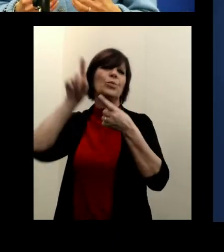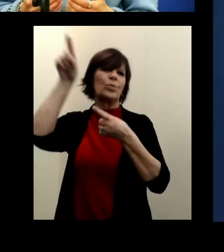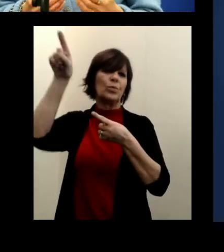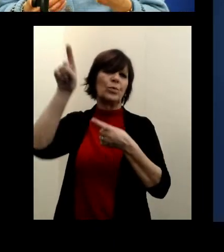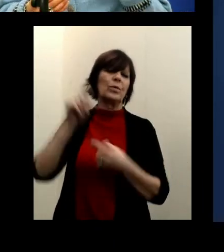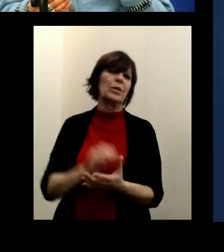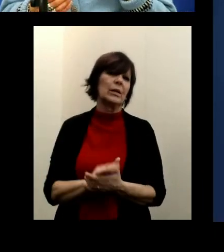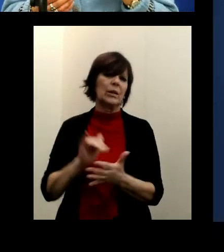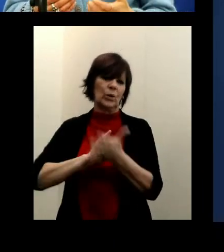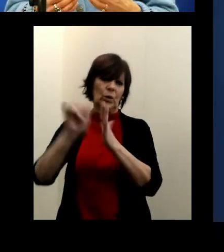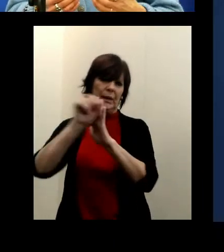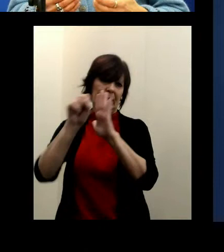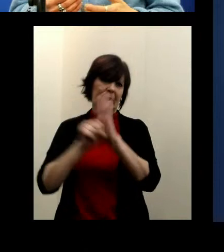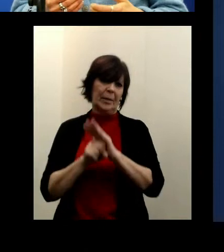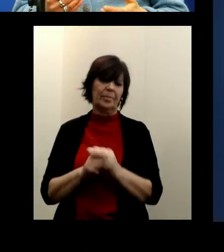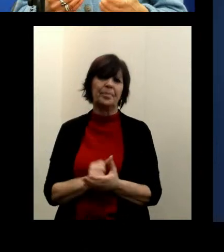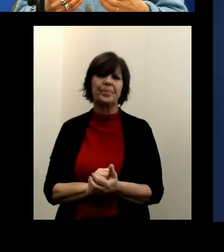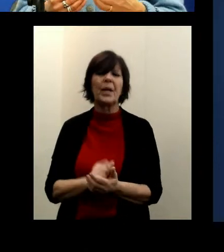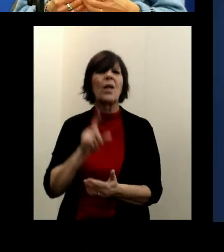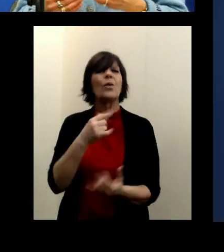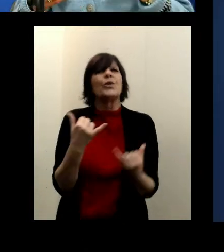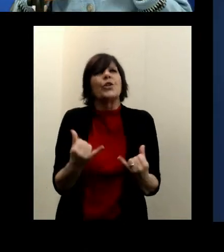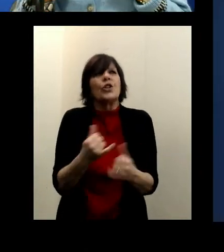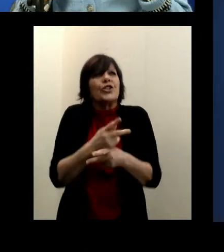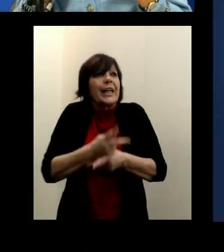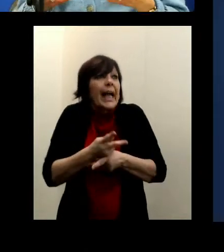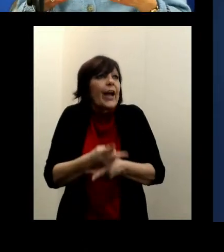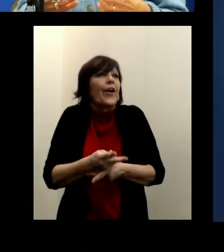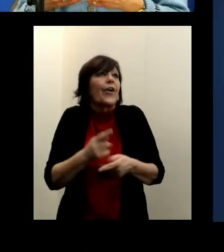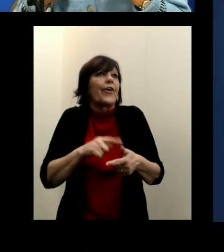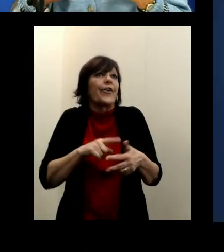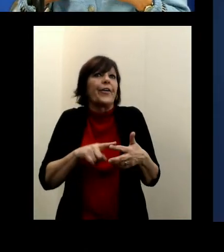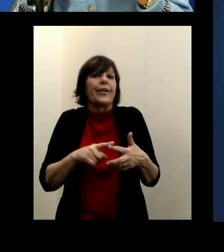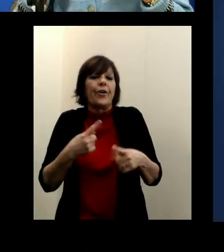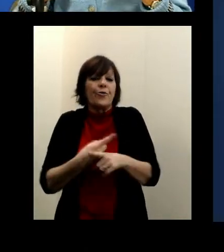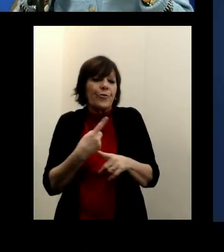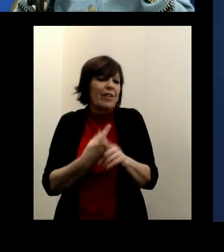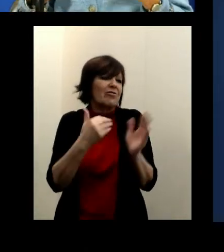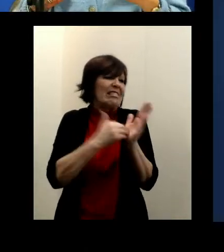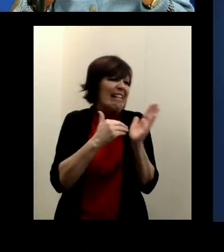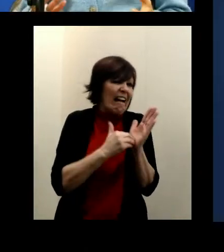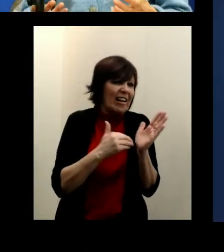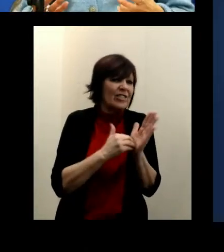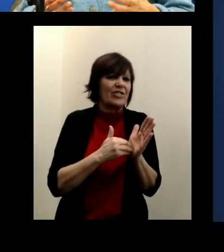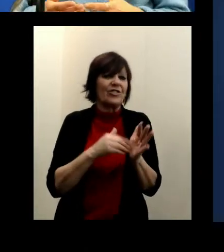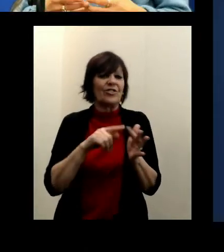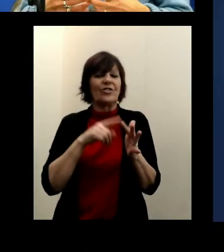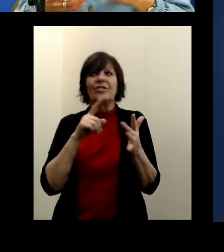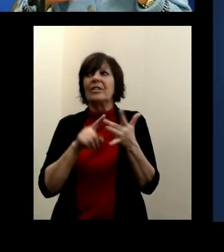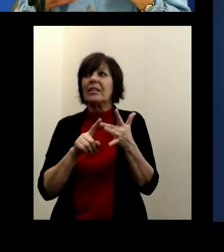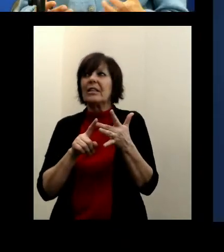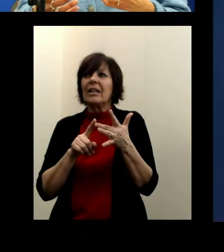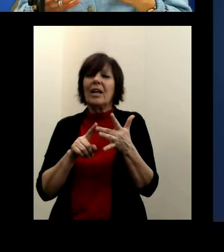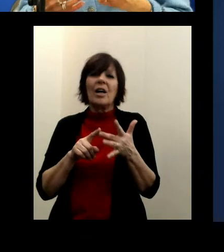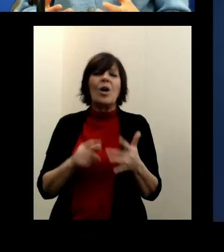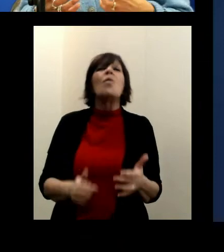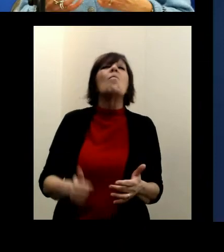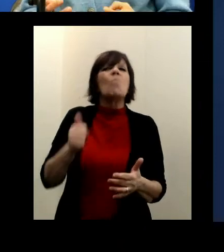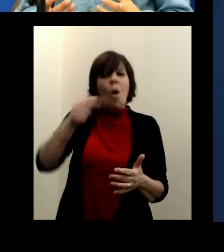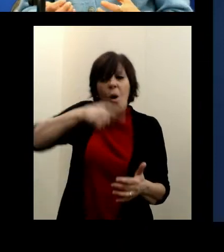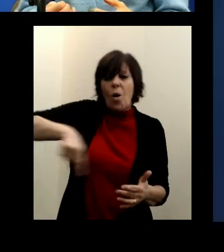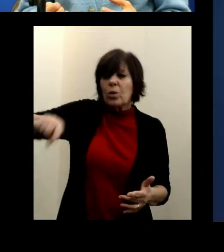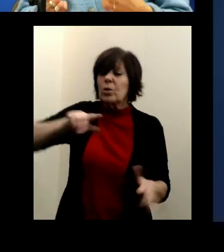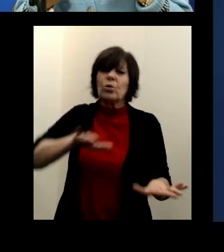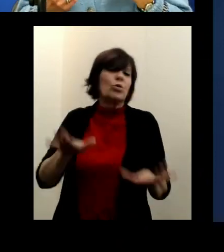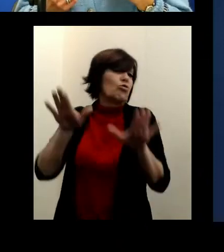York State and the urgent care centers and, the regular established primary care clinics, they're all doing a